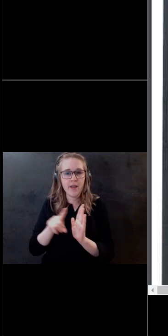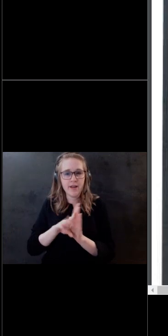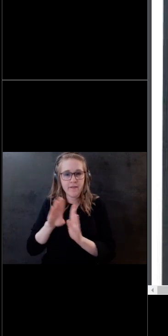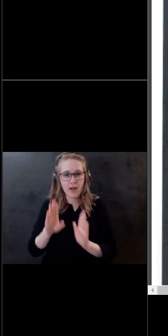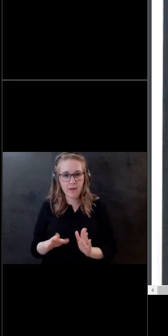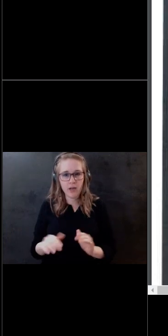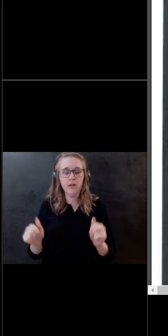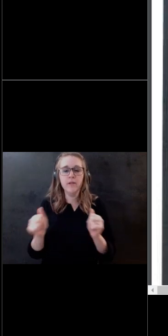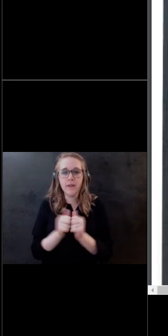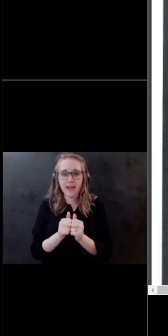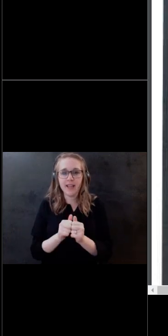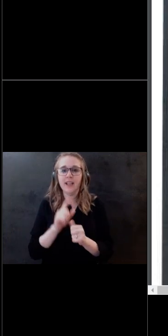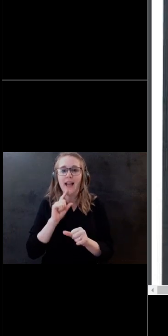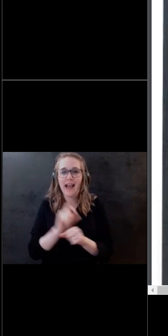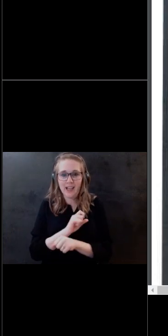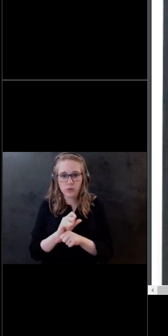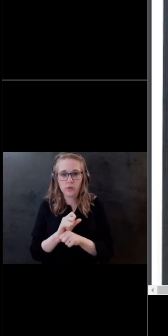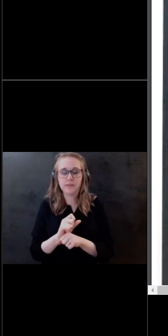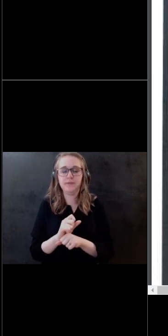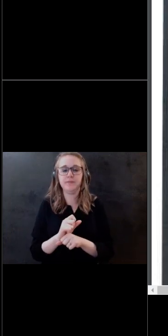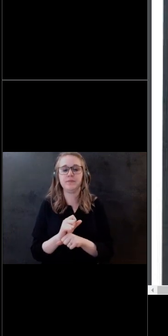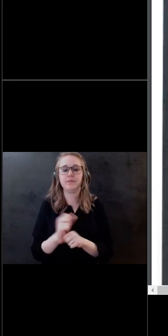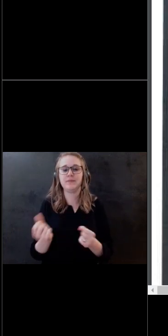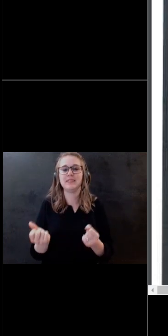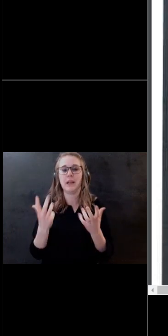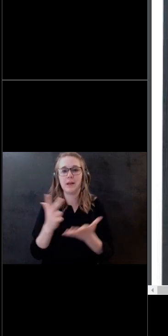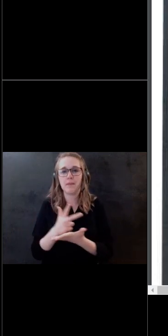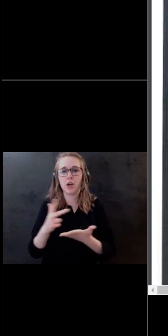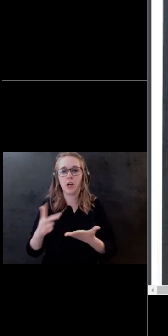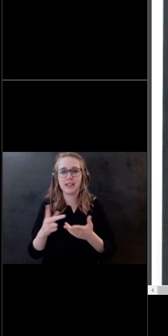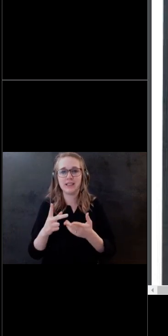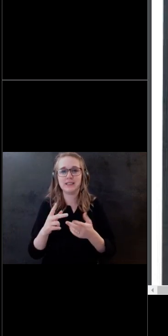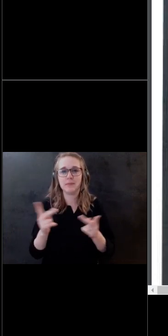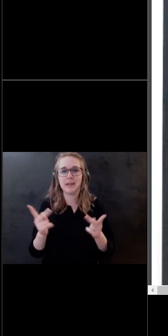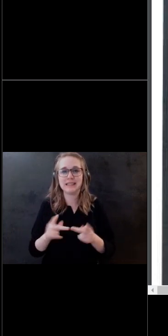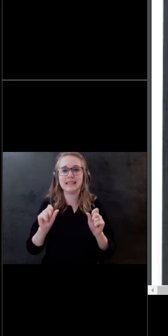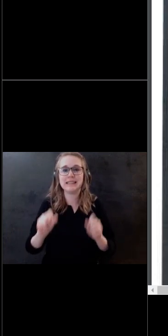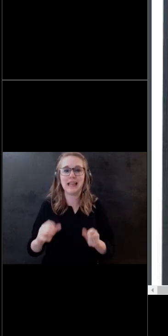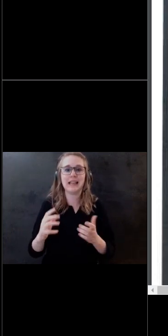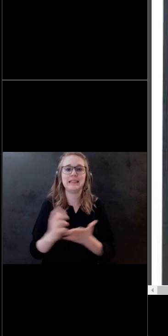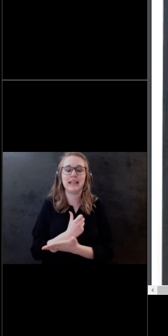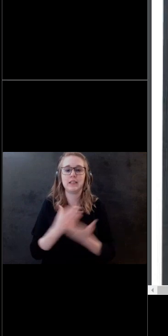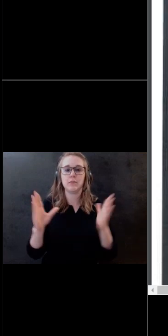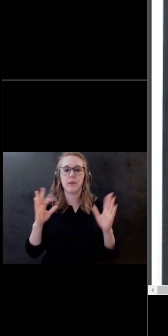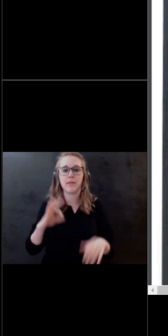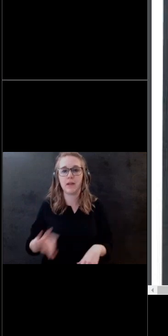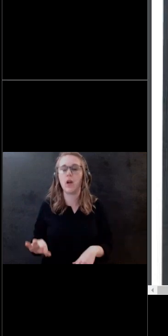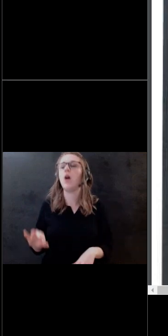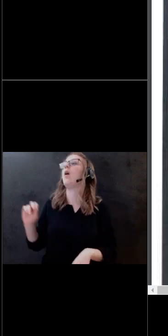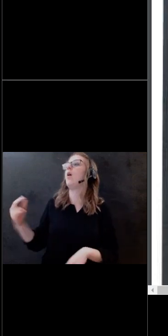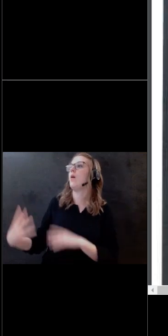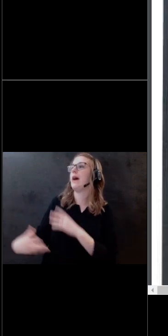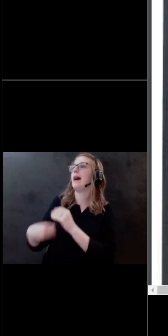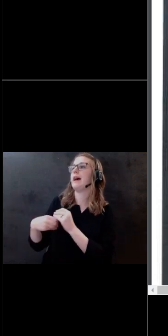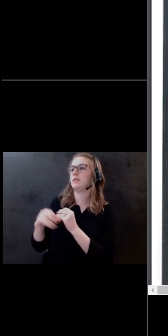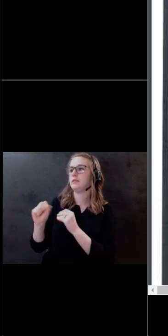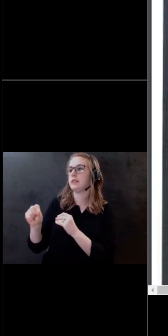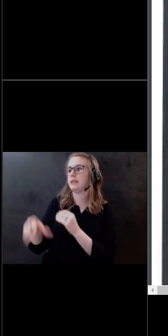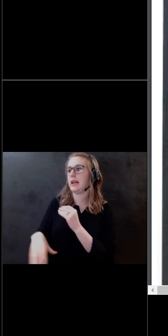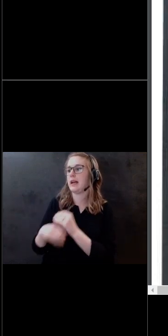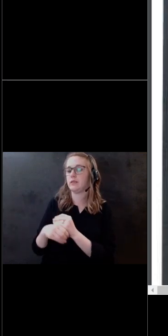with an actual figure of how many public parking spaces we could get as a public benefit to this. Let's add that as a condition. Okay, so is